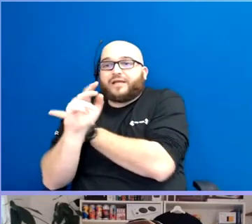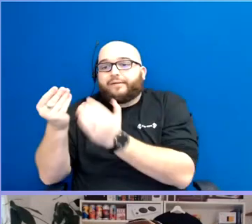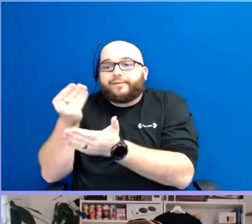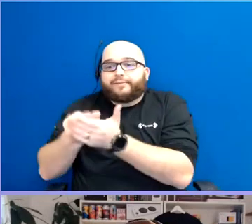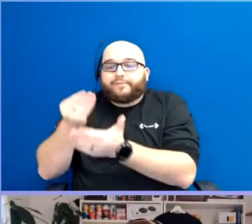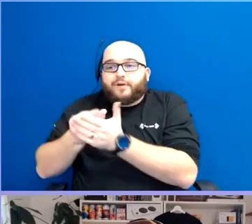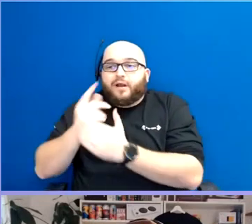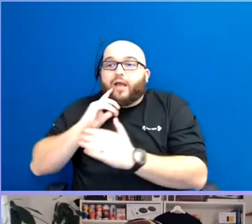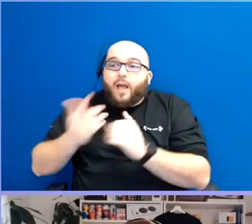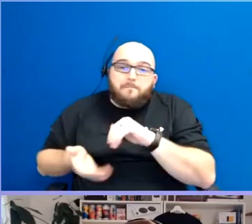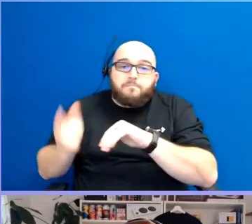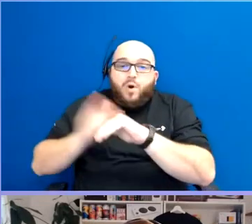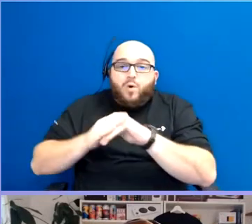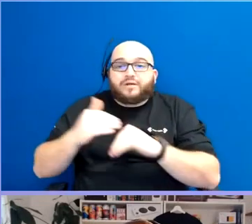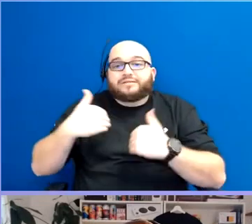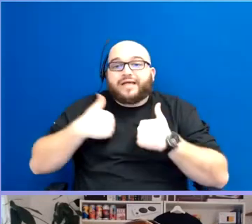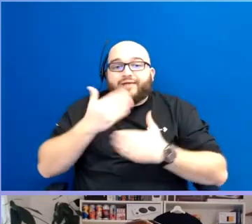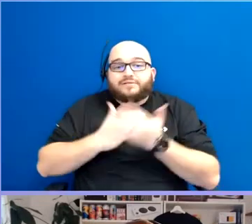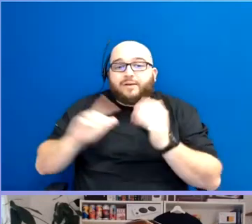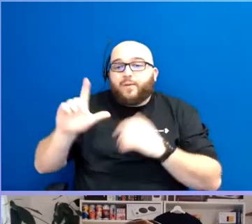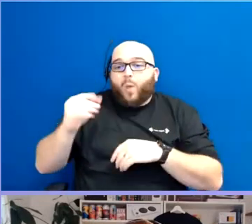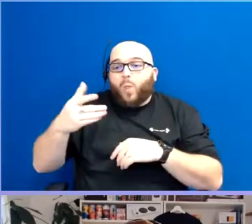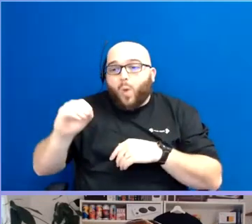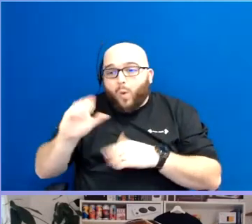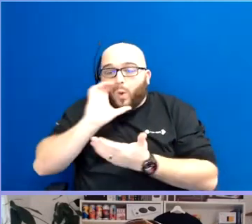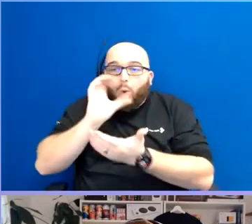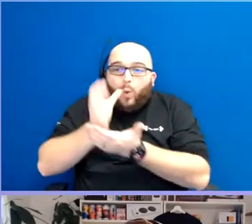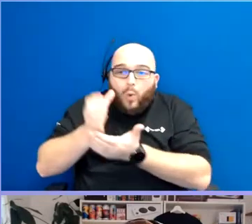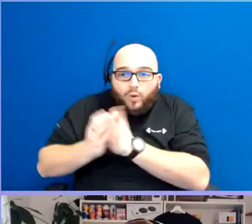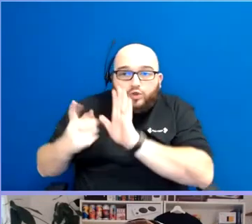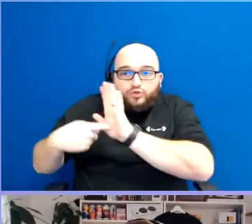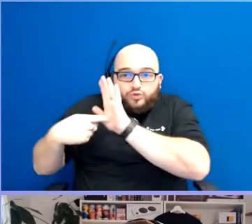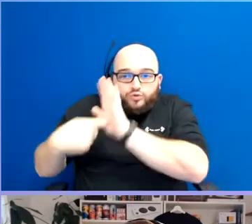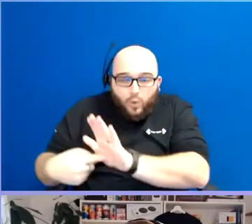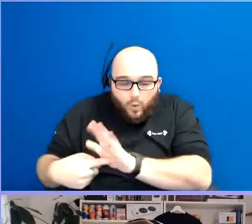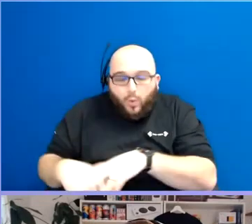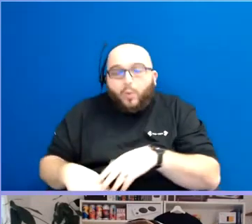There's some logos shown, and the